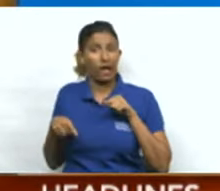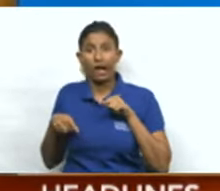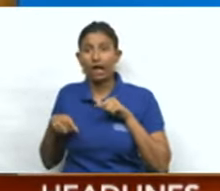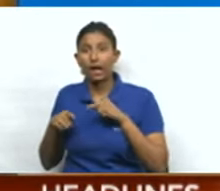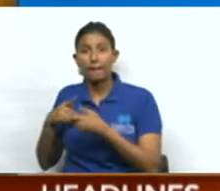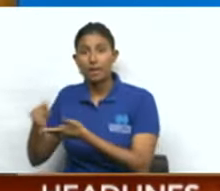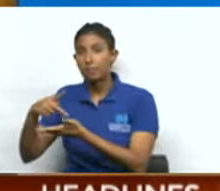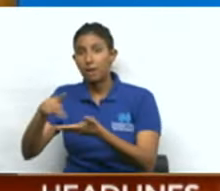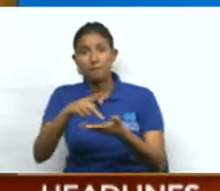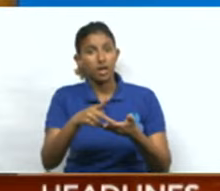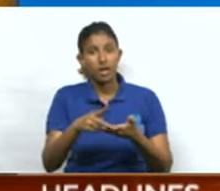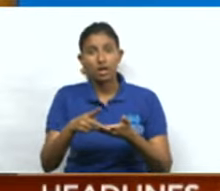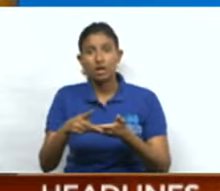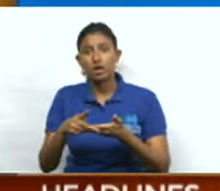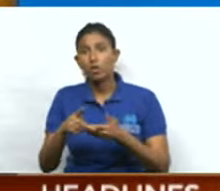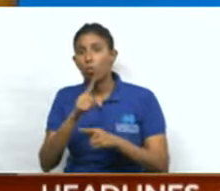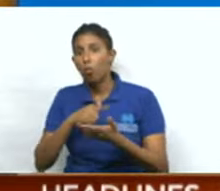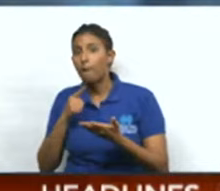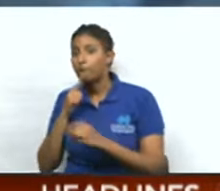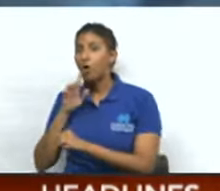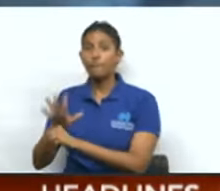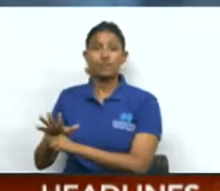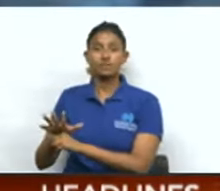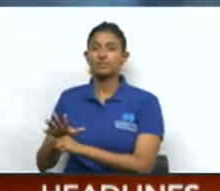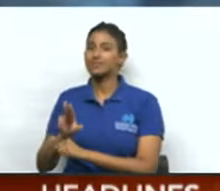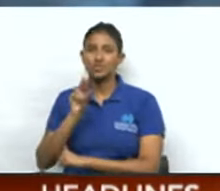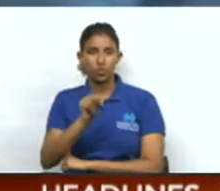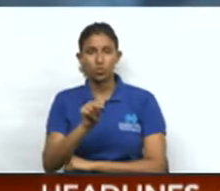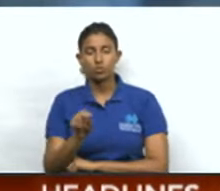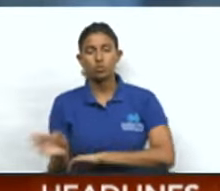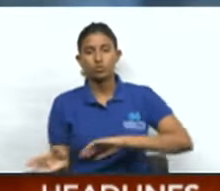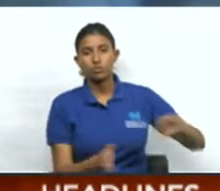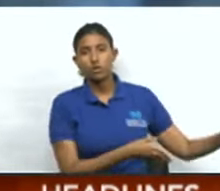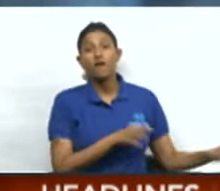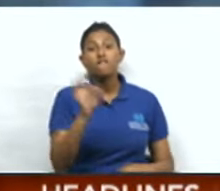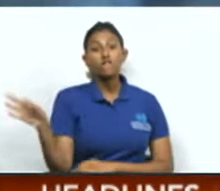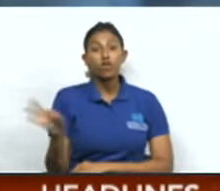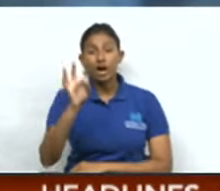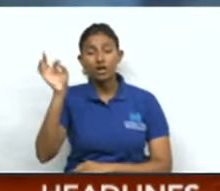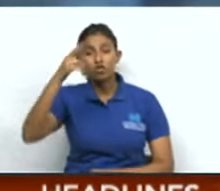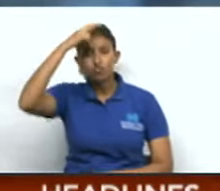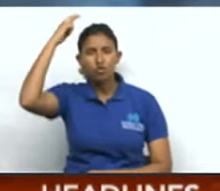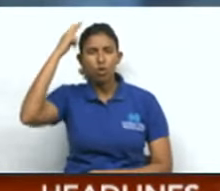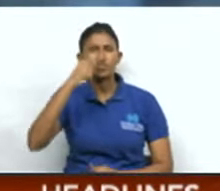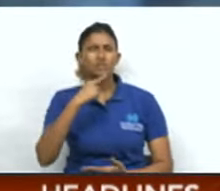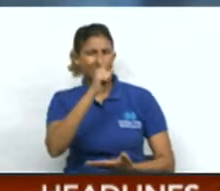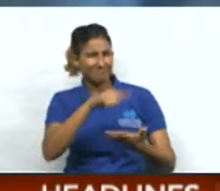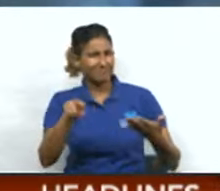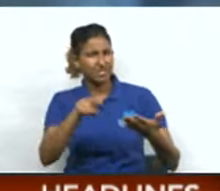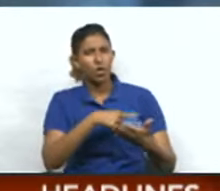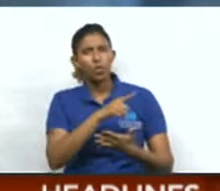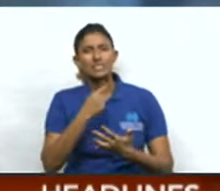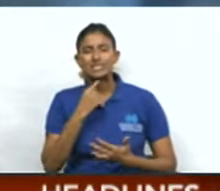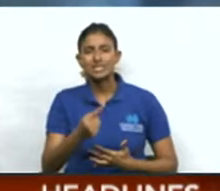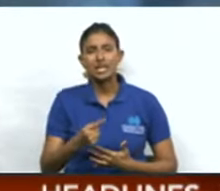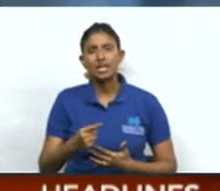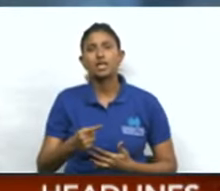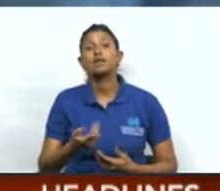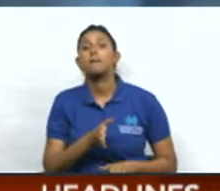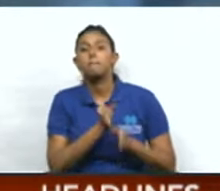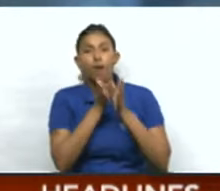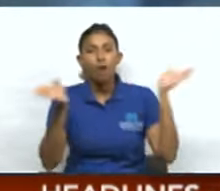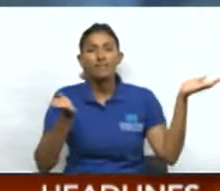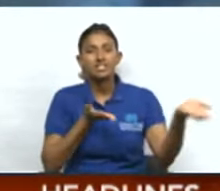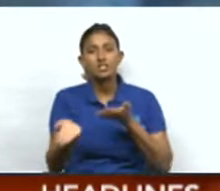given in the annual budget. Well, on Friday, Dr. Rowley criticized the Public Service Commission for